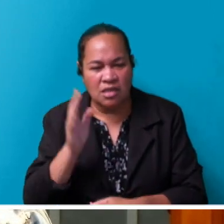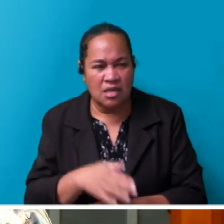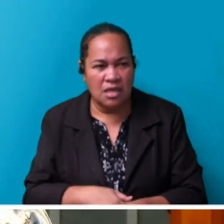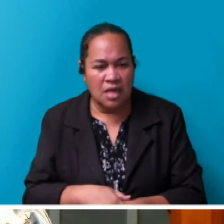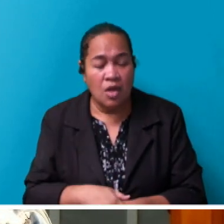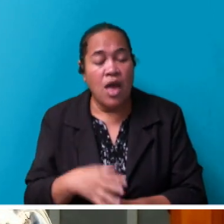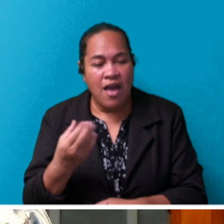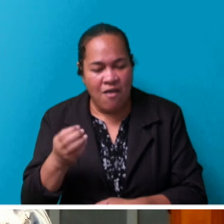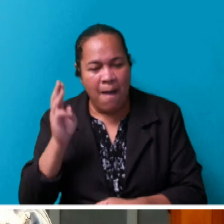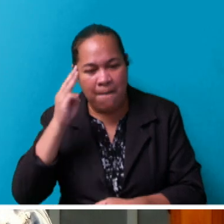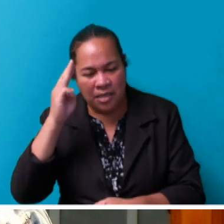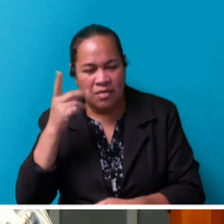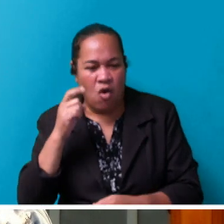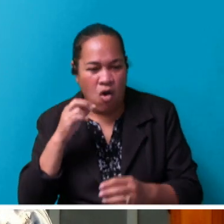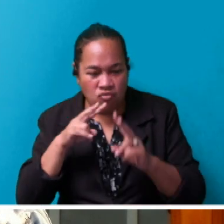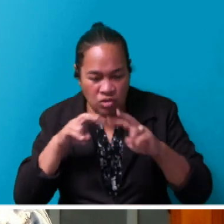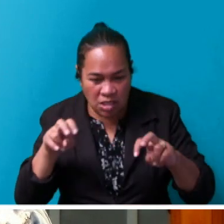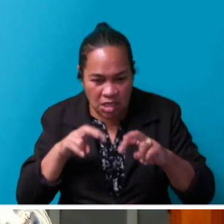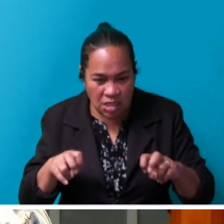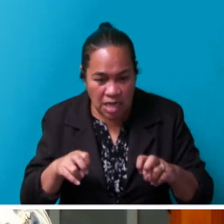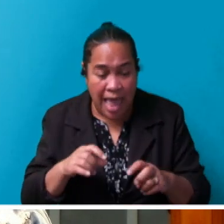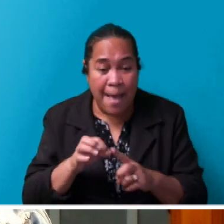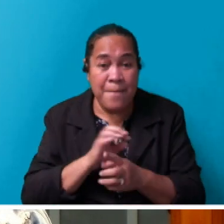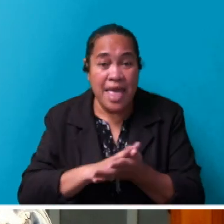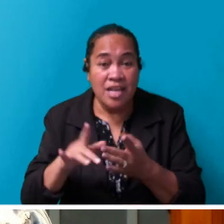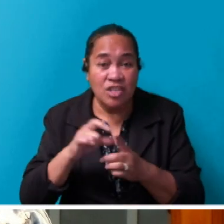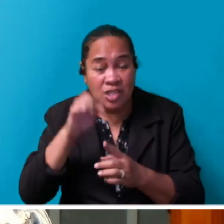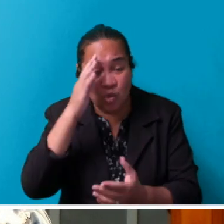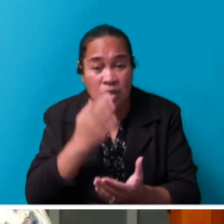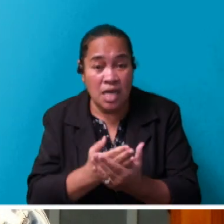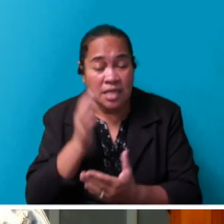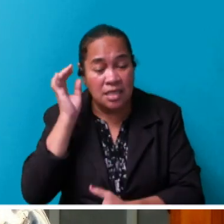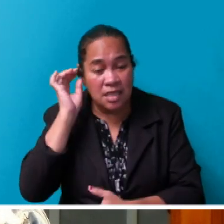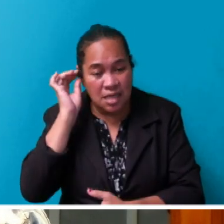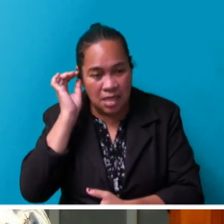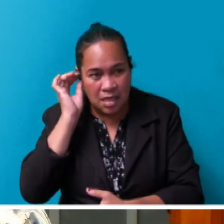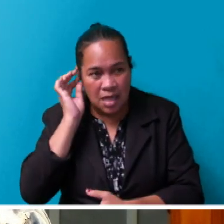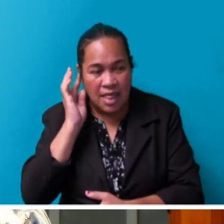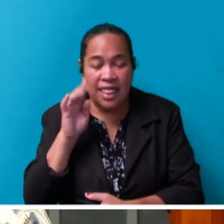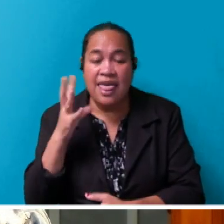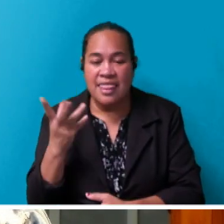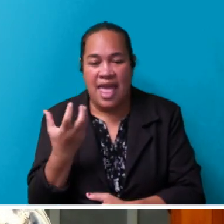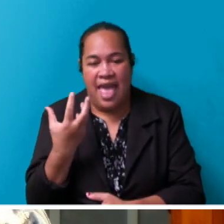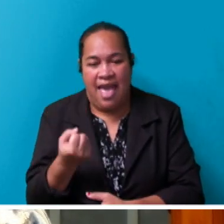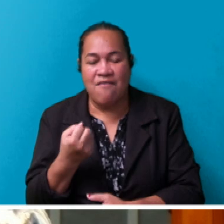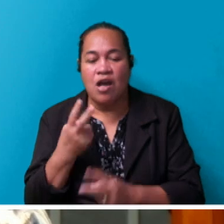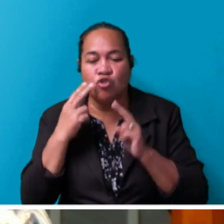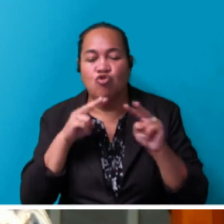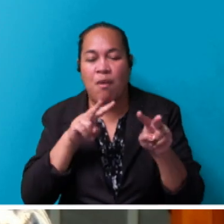research and PhD students, they have